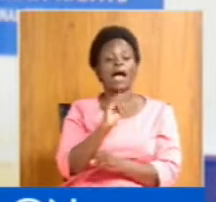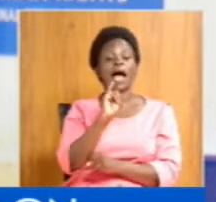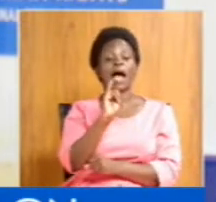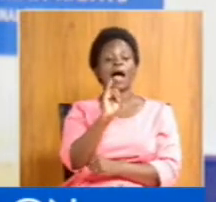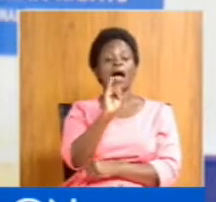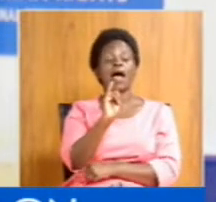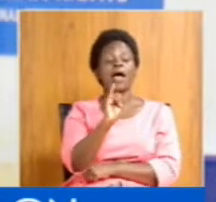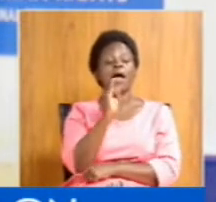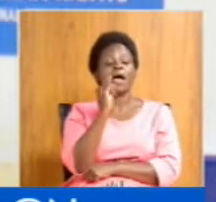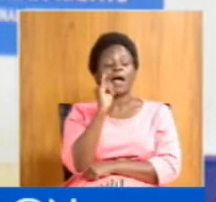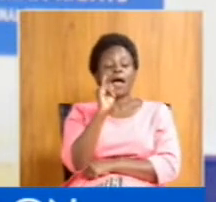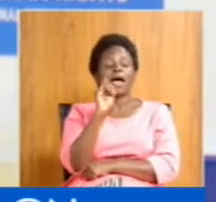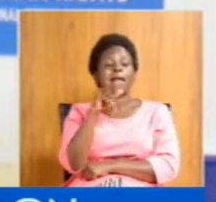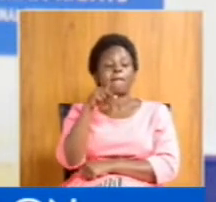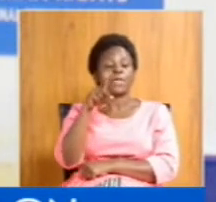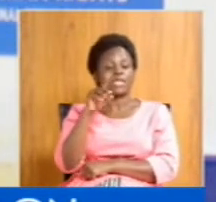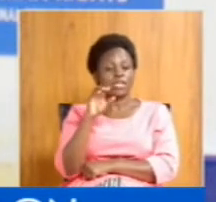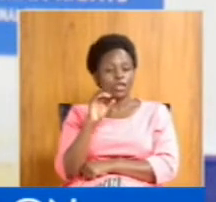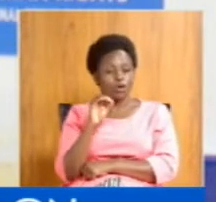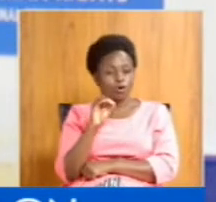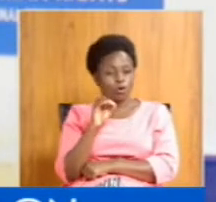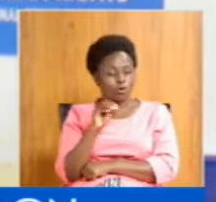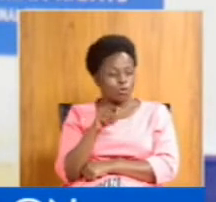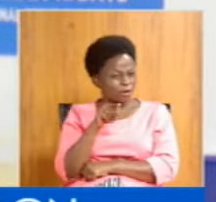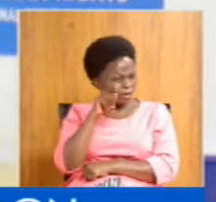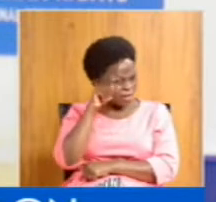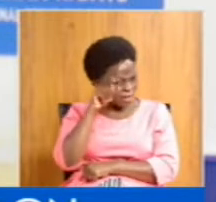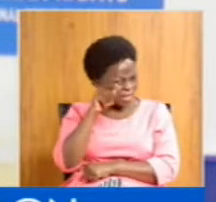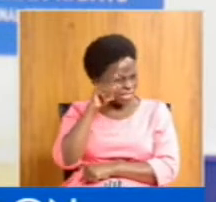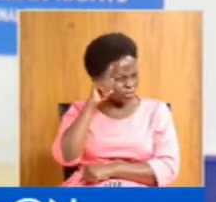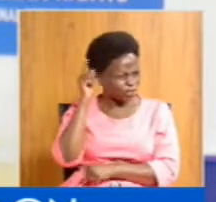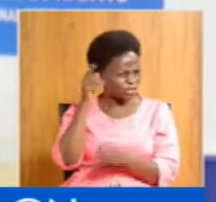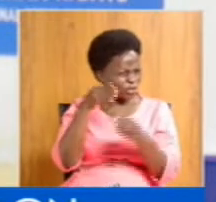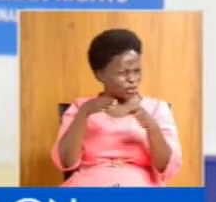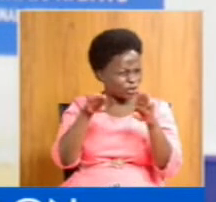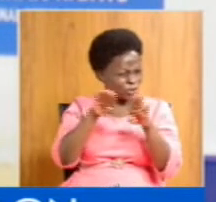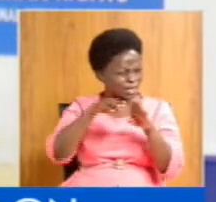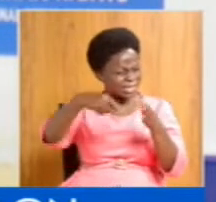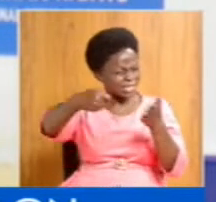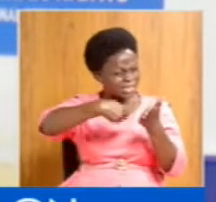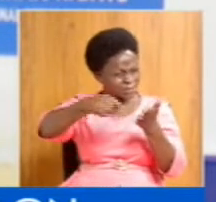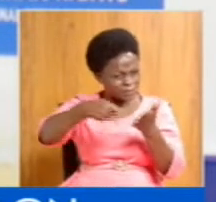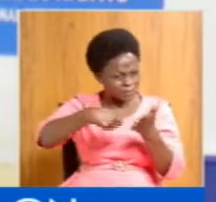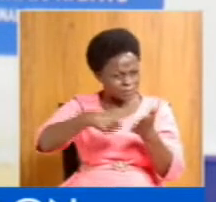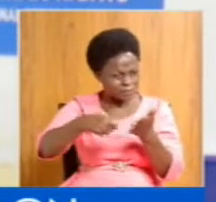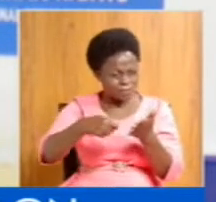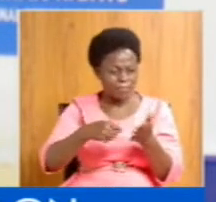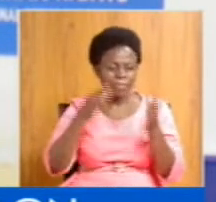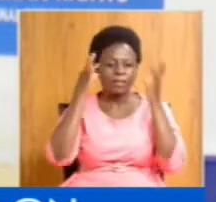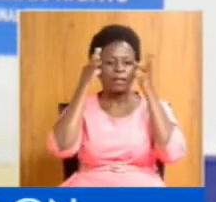where Umeme was actually publicly listed. And that means the original concession signatories, like Actis,